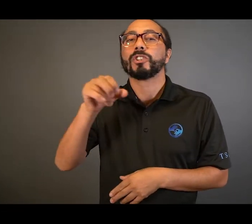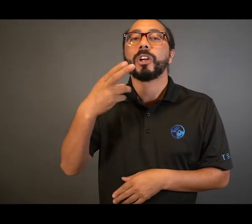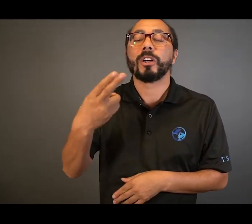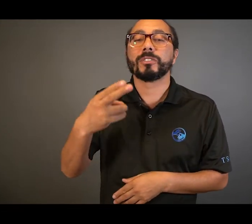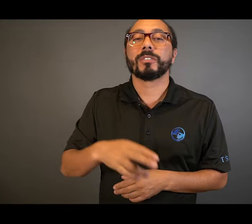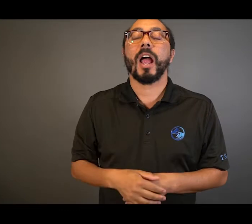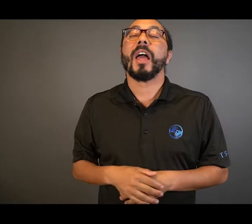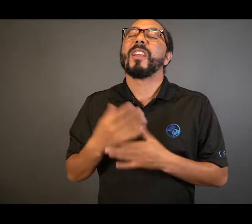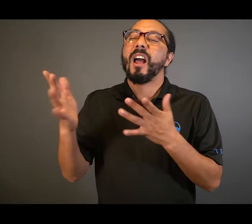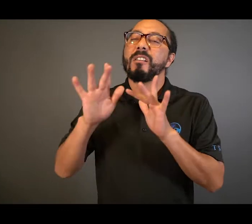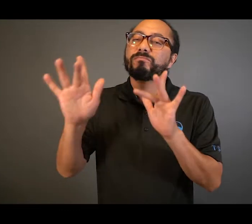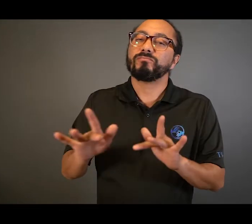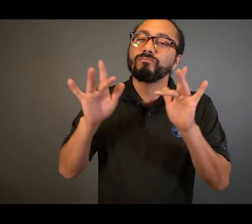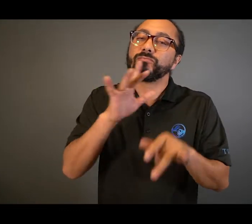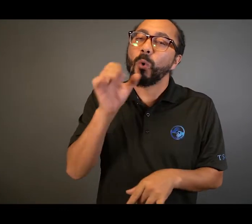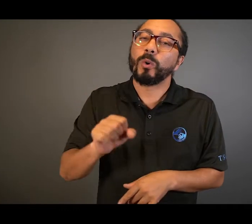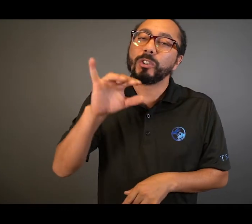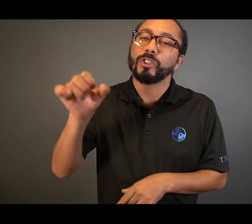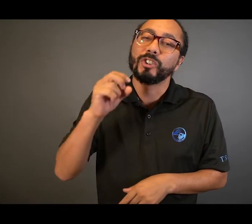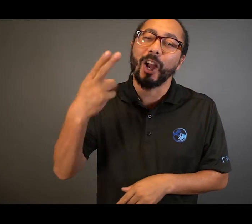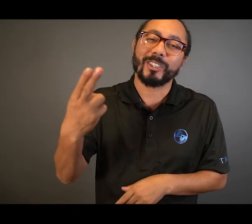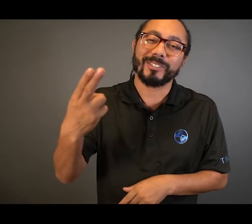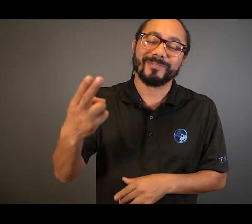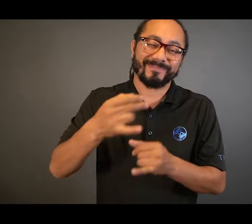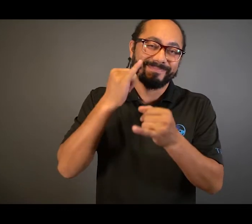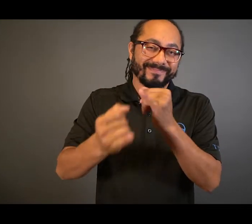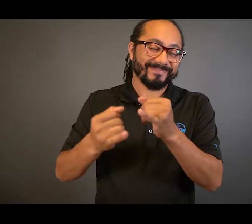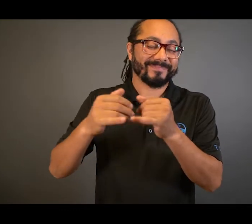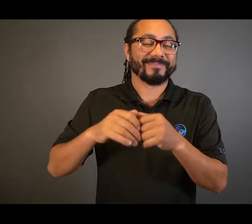Josh, and finally, Poor Old Josh.